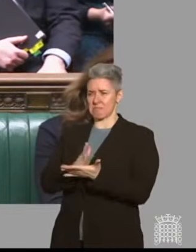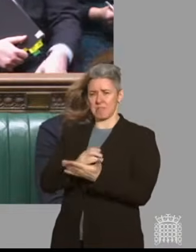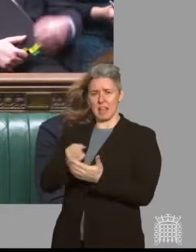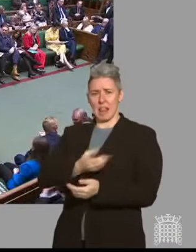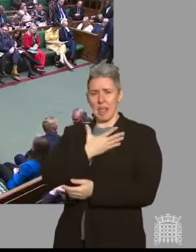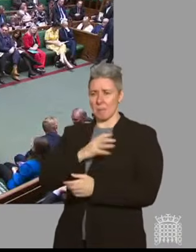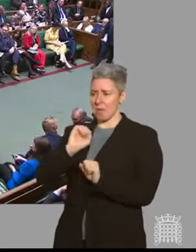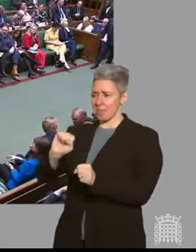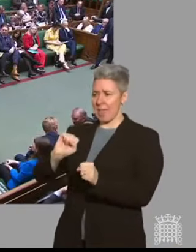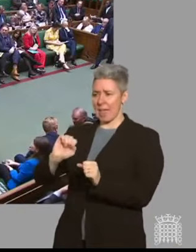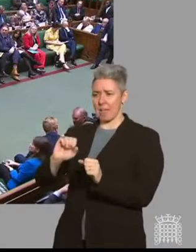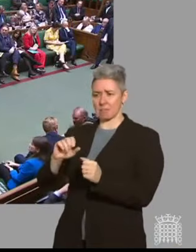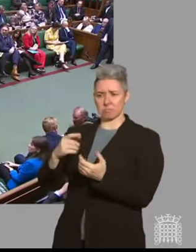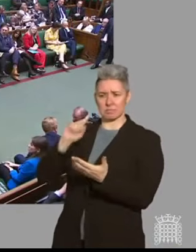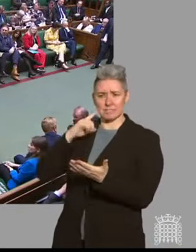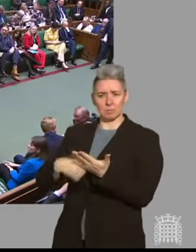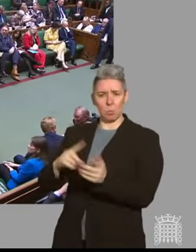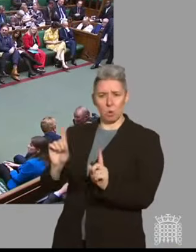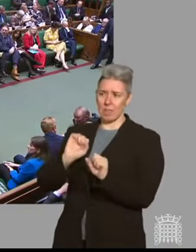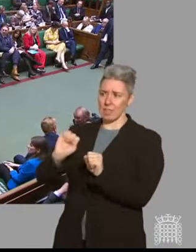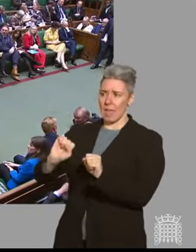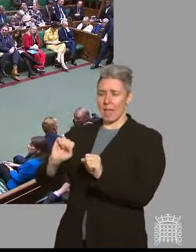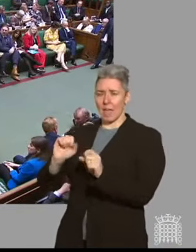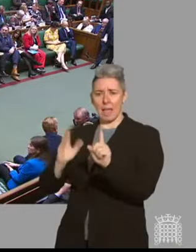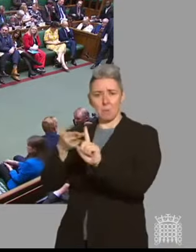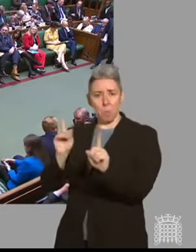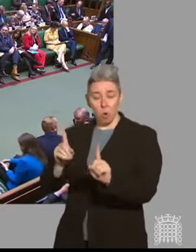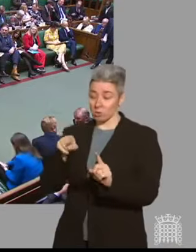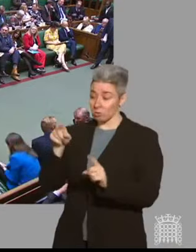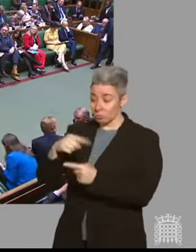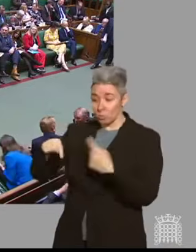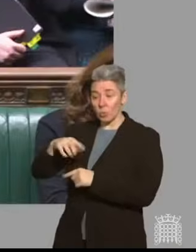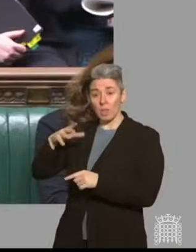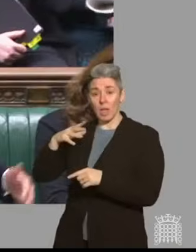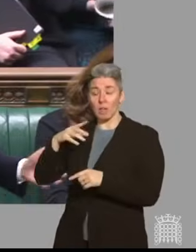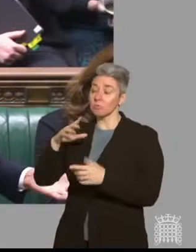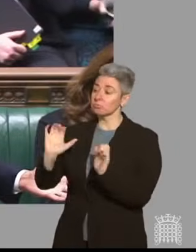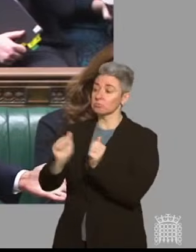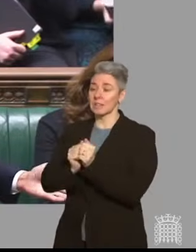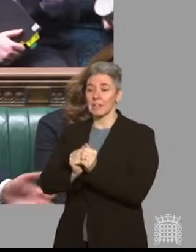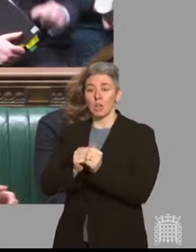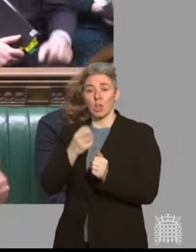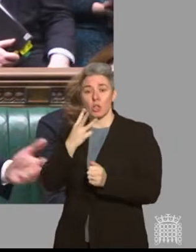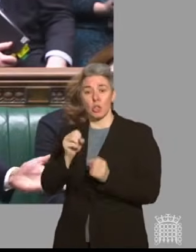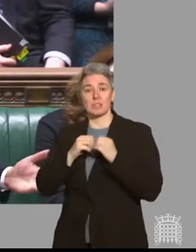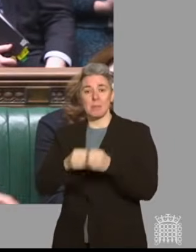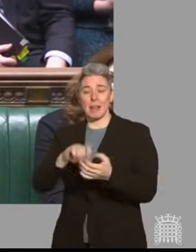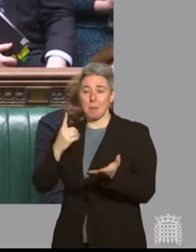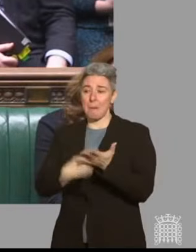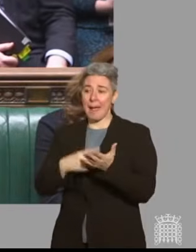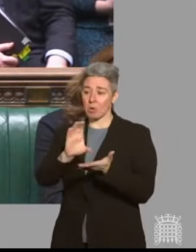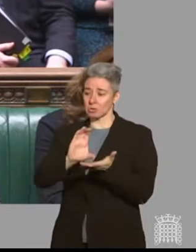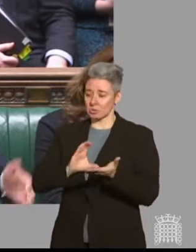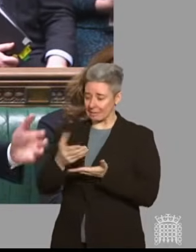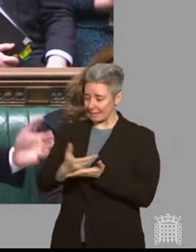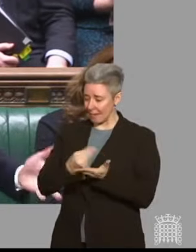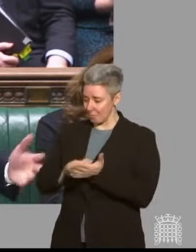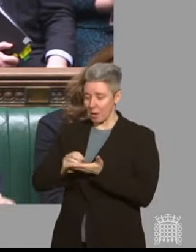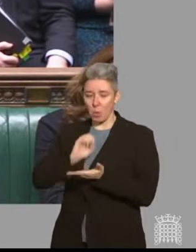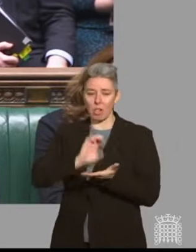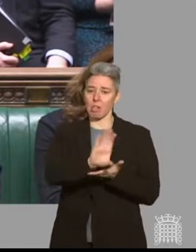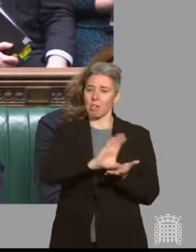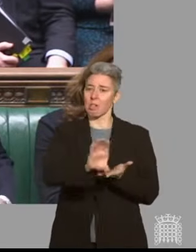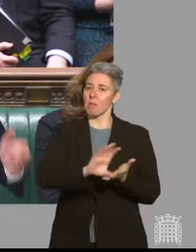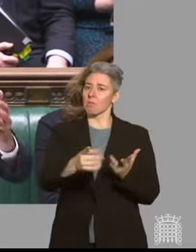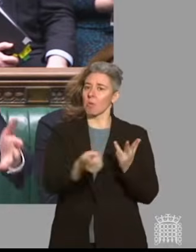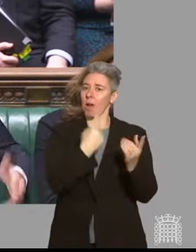of £36 billion of HS2 savings in transport across the rest of the country, or do they not? As ever with Mr. Speaker, you don't know